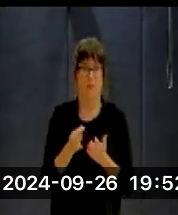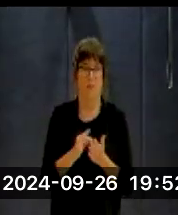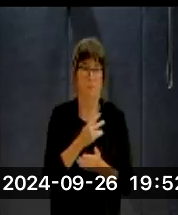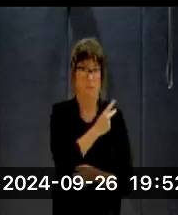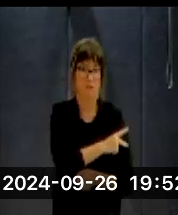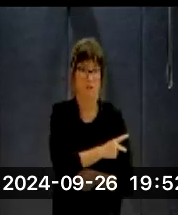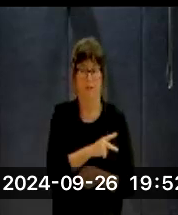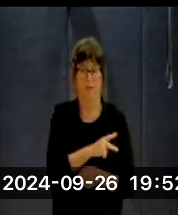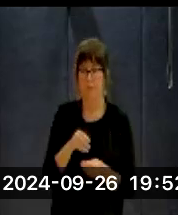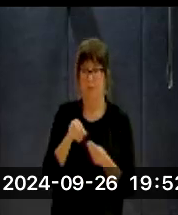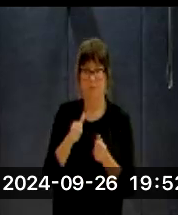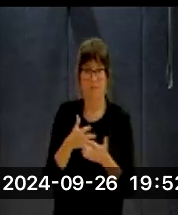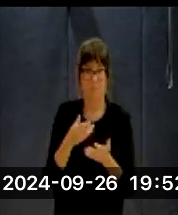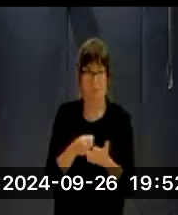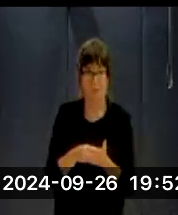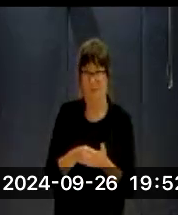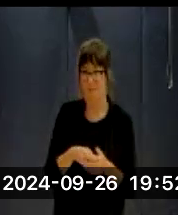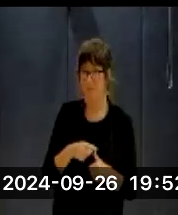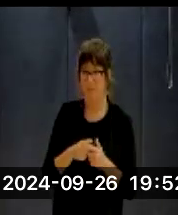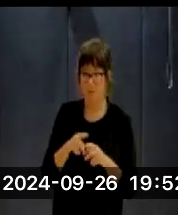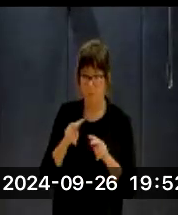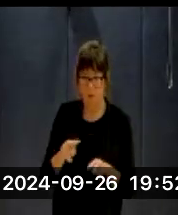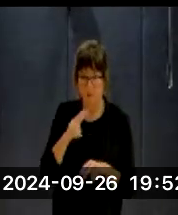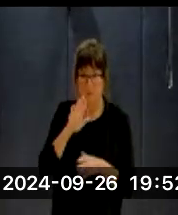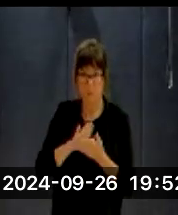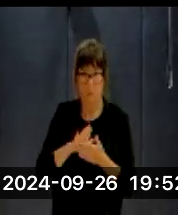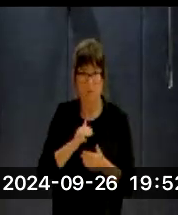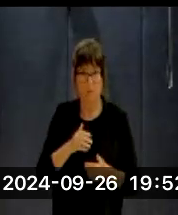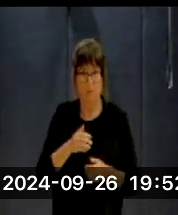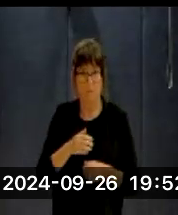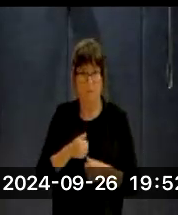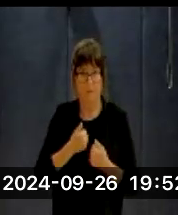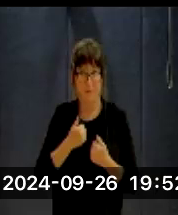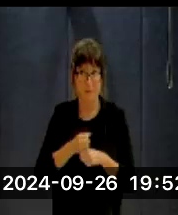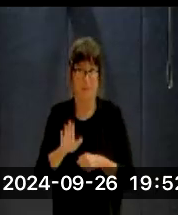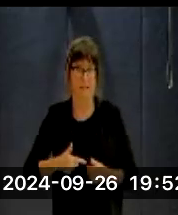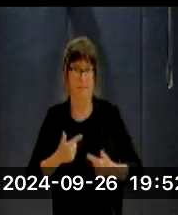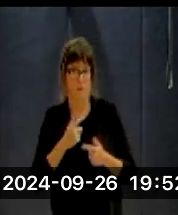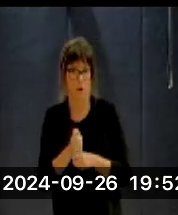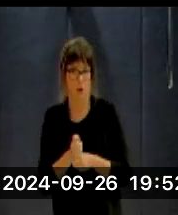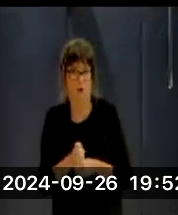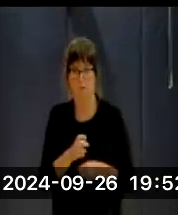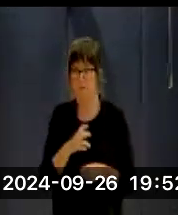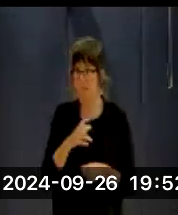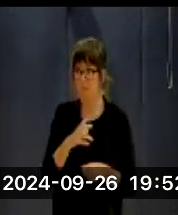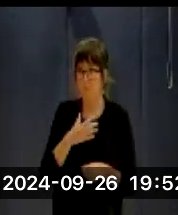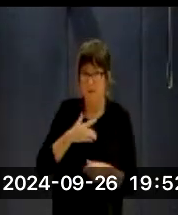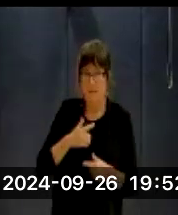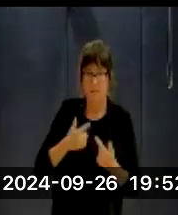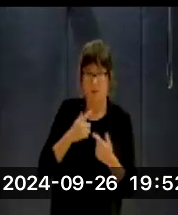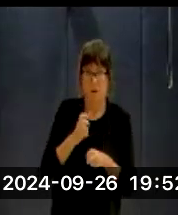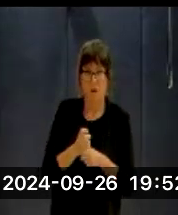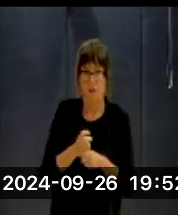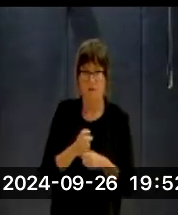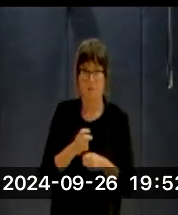then watched the school make his life hard and my life hard because of another issue that somebody else caused me, which made me look different,